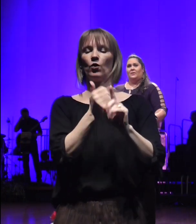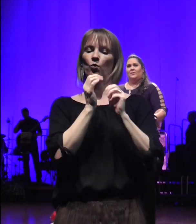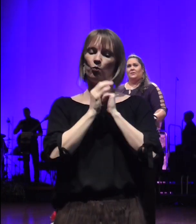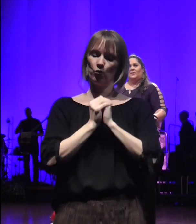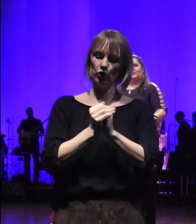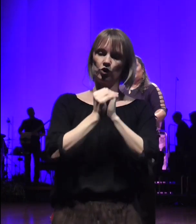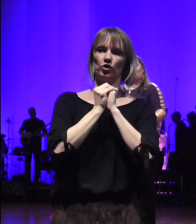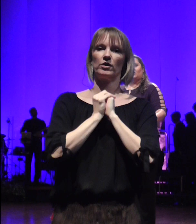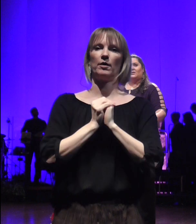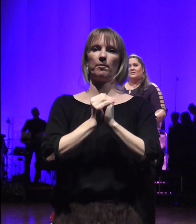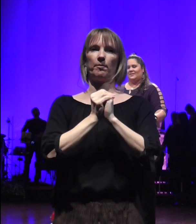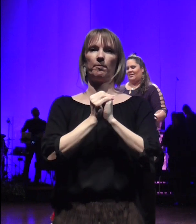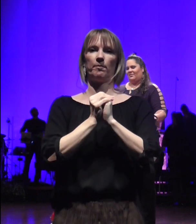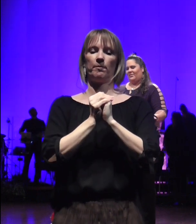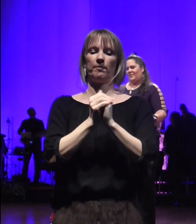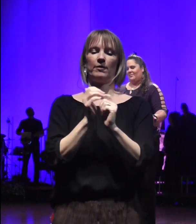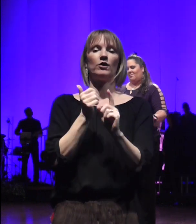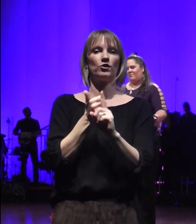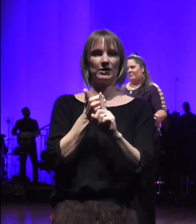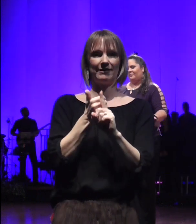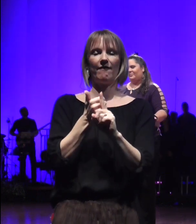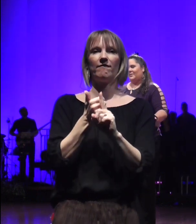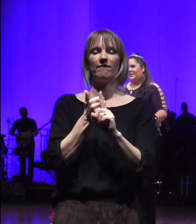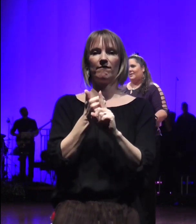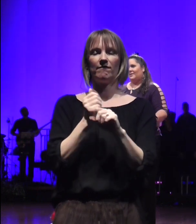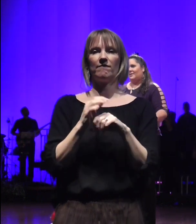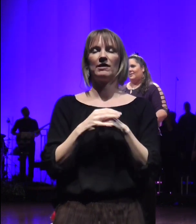Worship yourself.